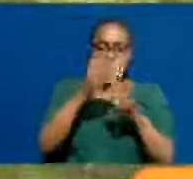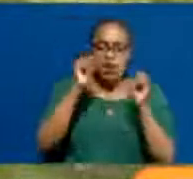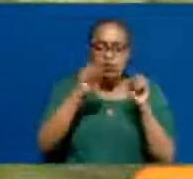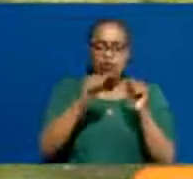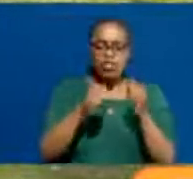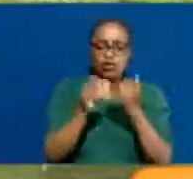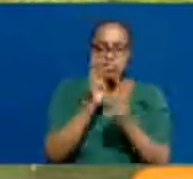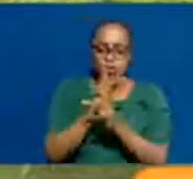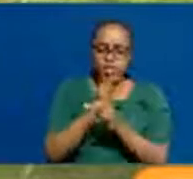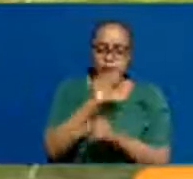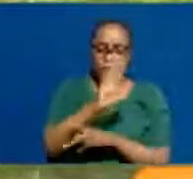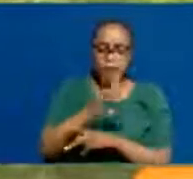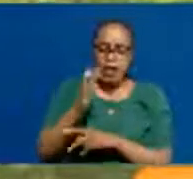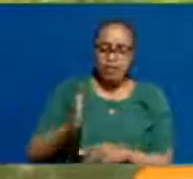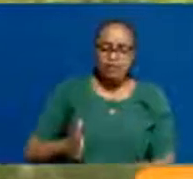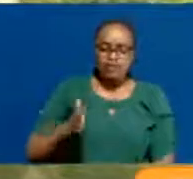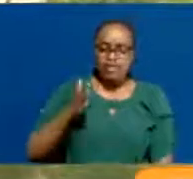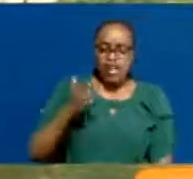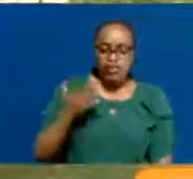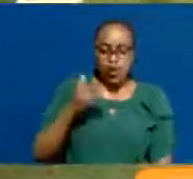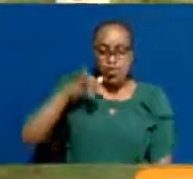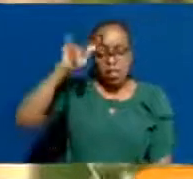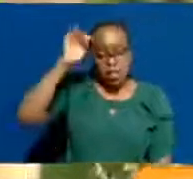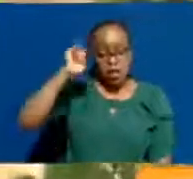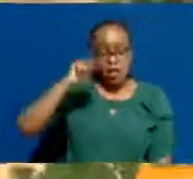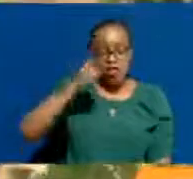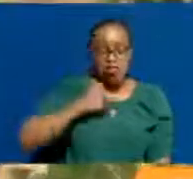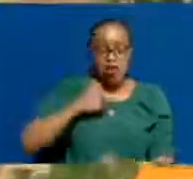best rear their cow, hoping that it will bring